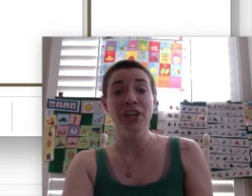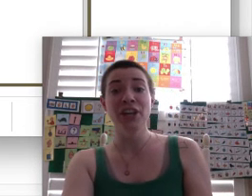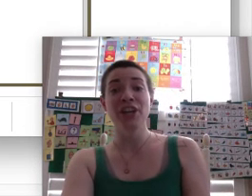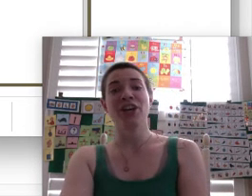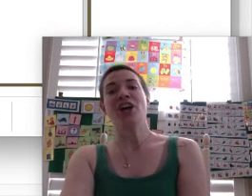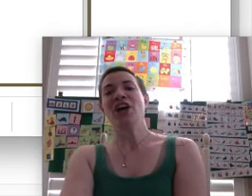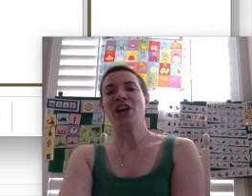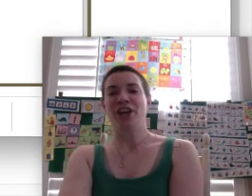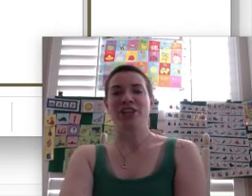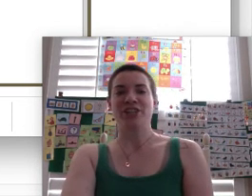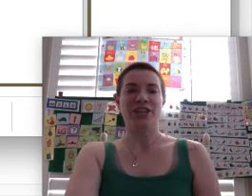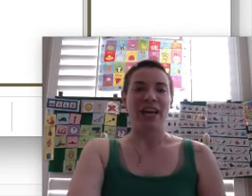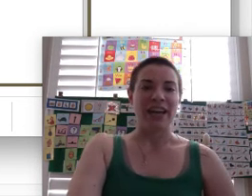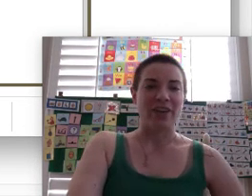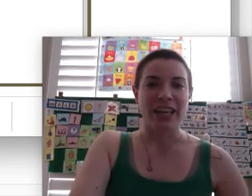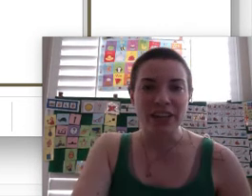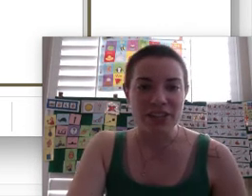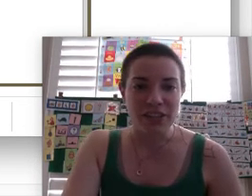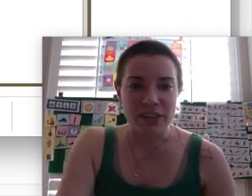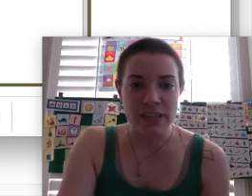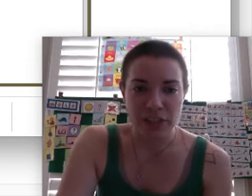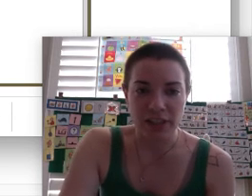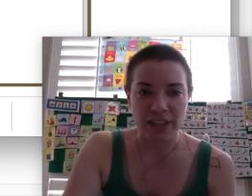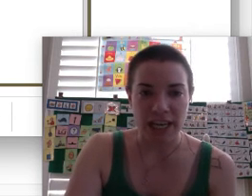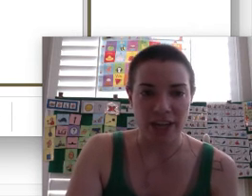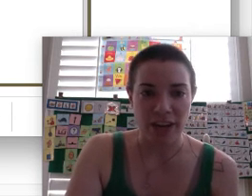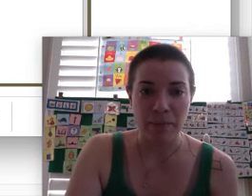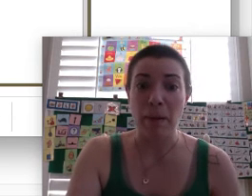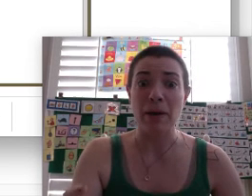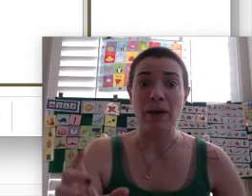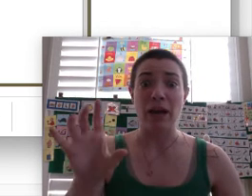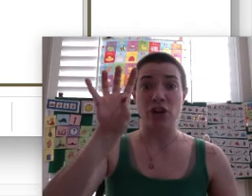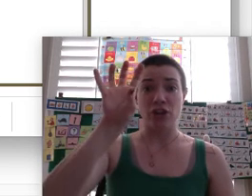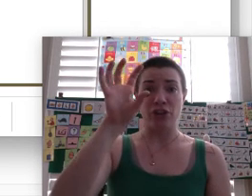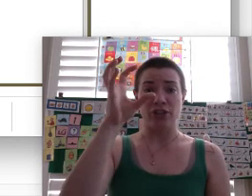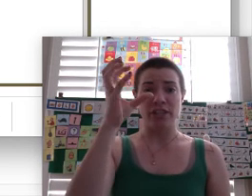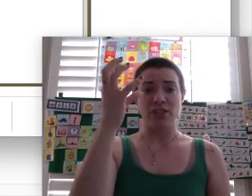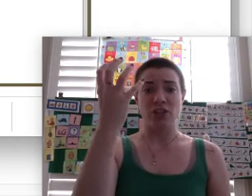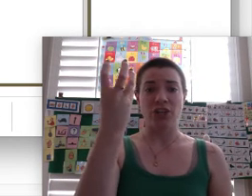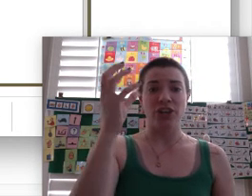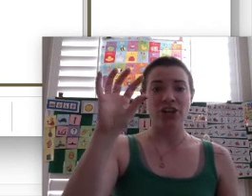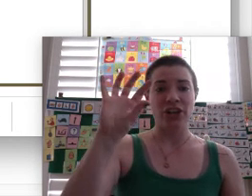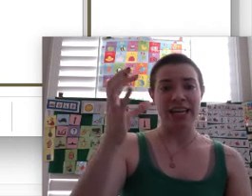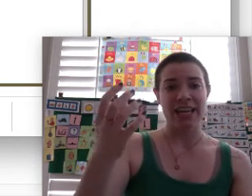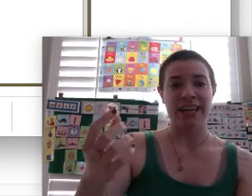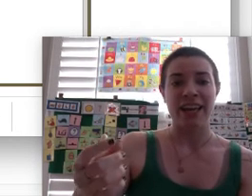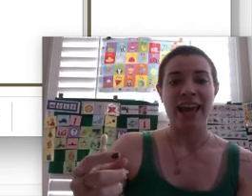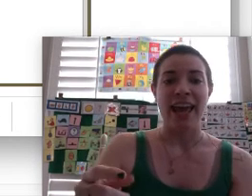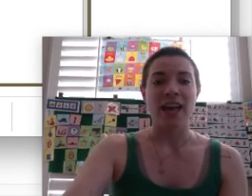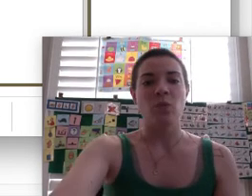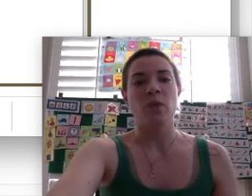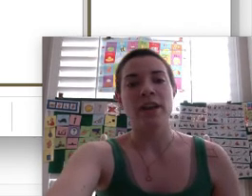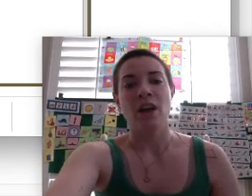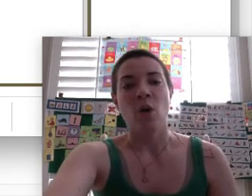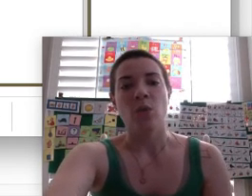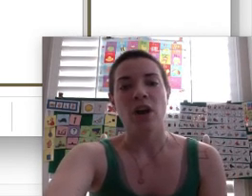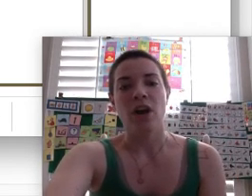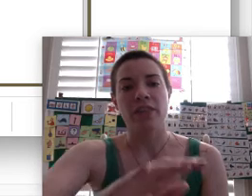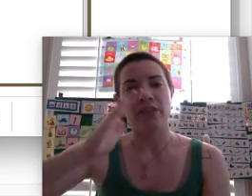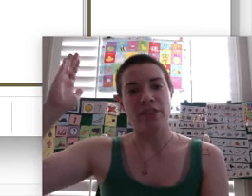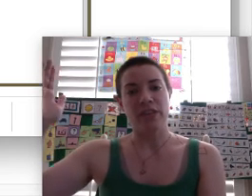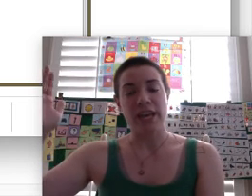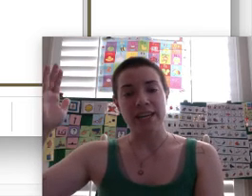The end. Now here is a nifty little diagram about how the Earth is turning. And when